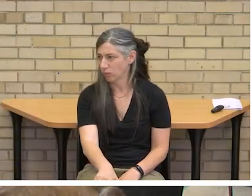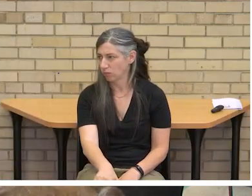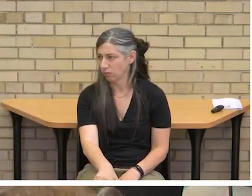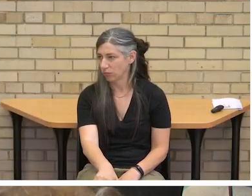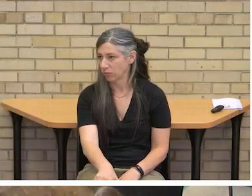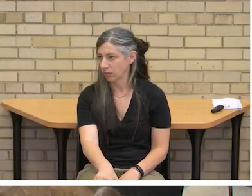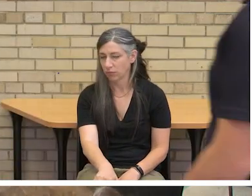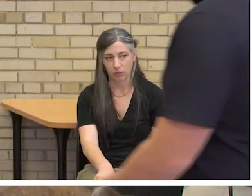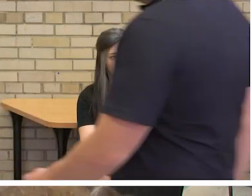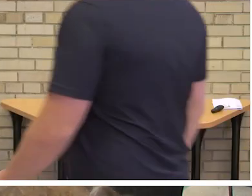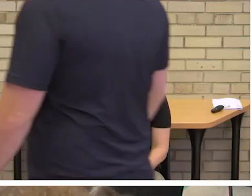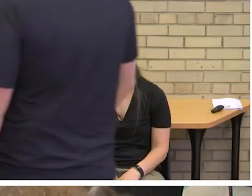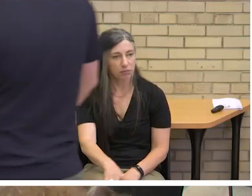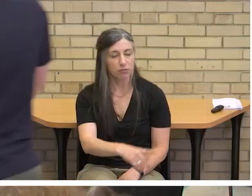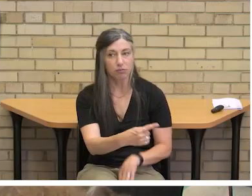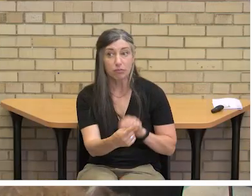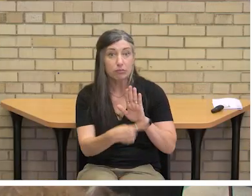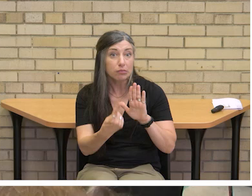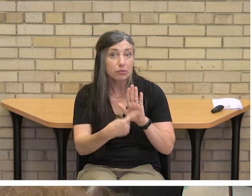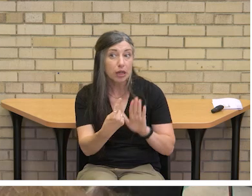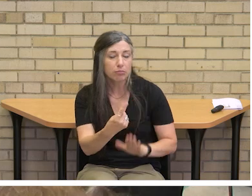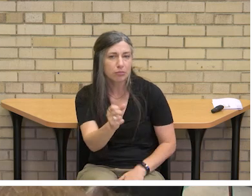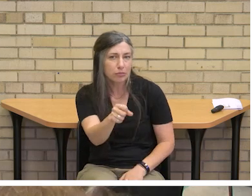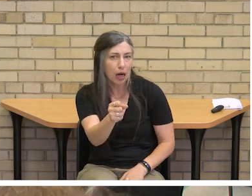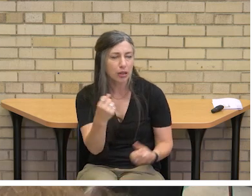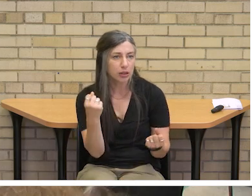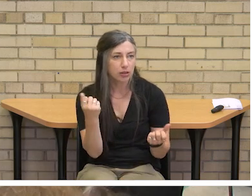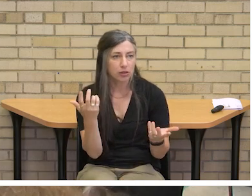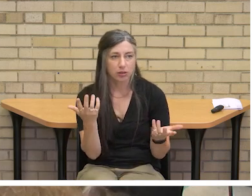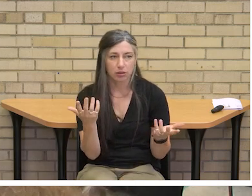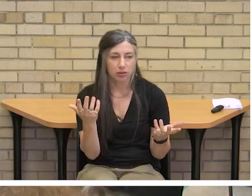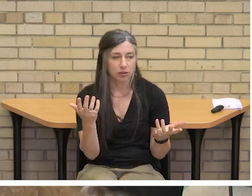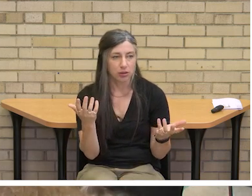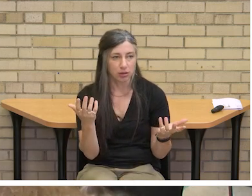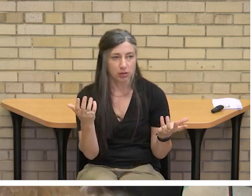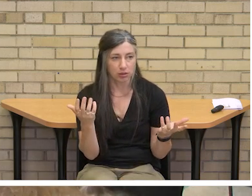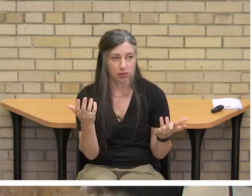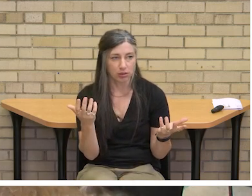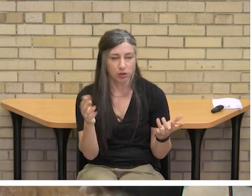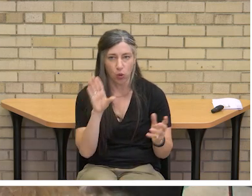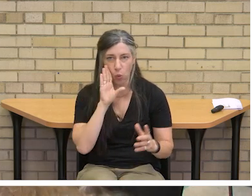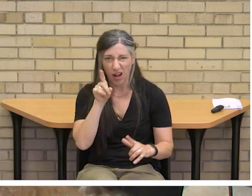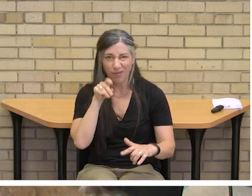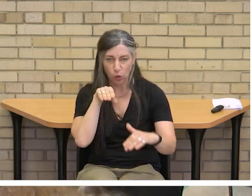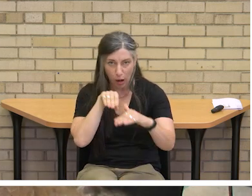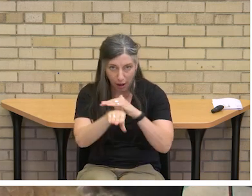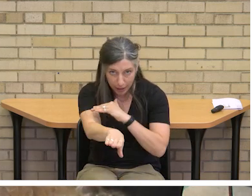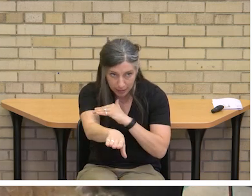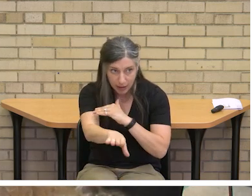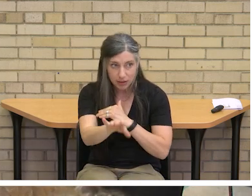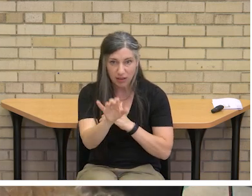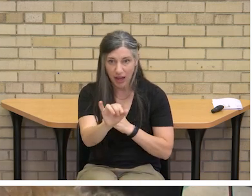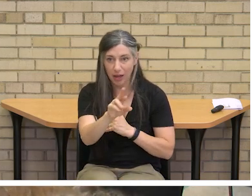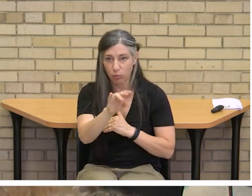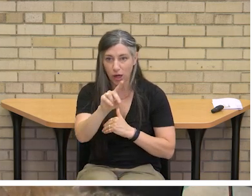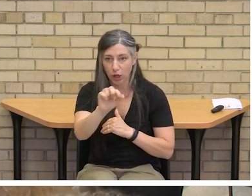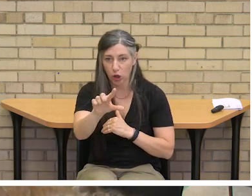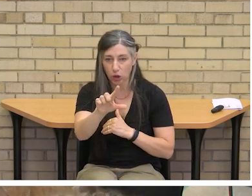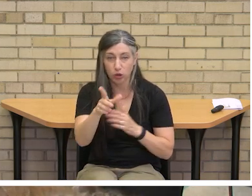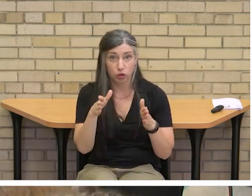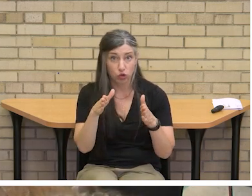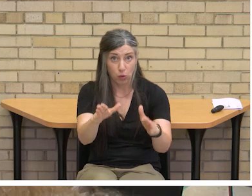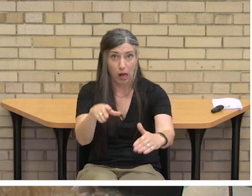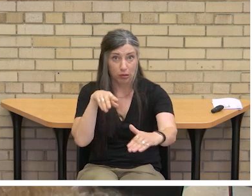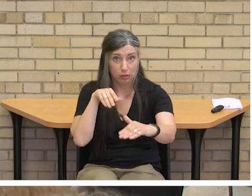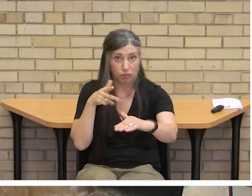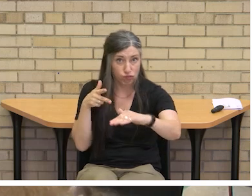There's going to be times where there's vehicles that go by the playground to enter the trail, the bridle trail, and get underneath the bridge